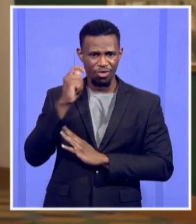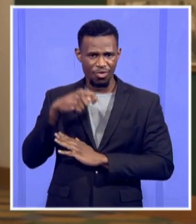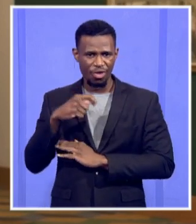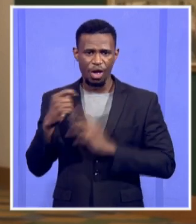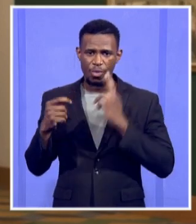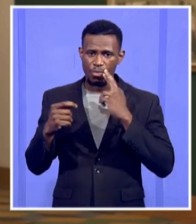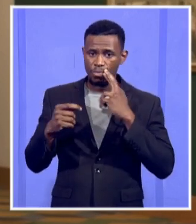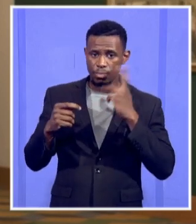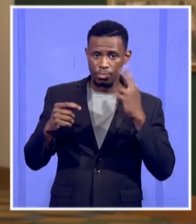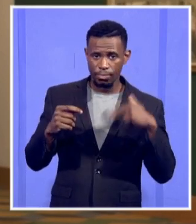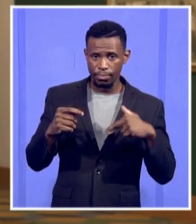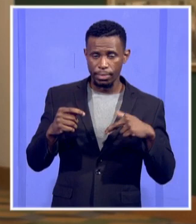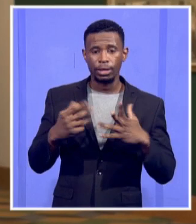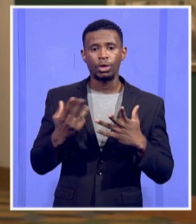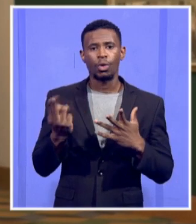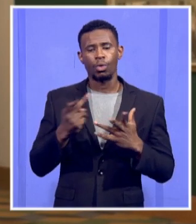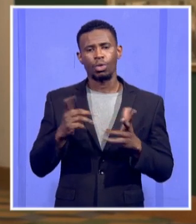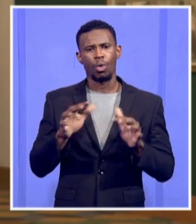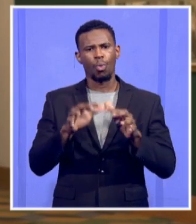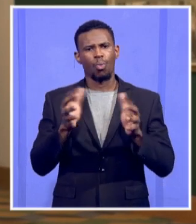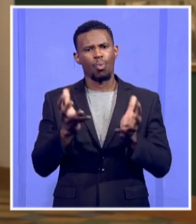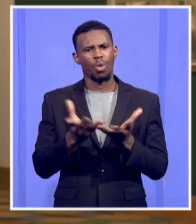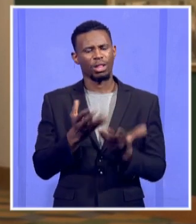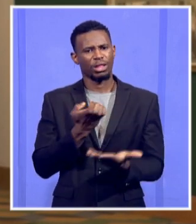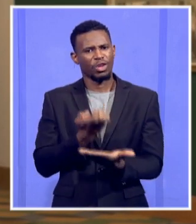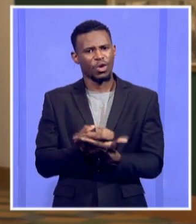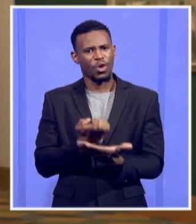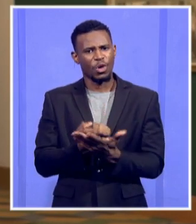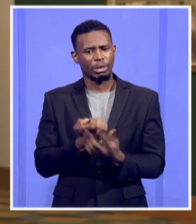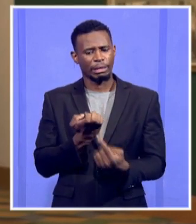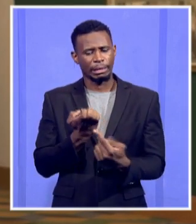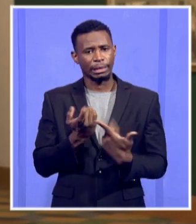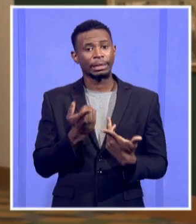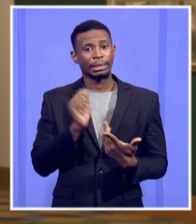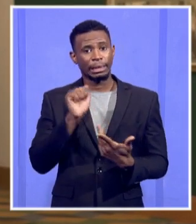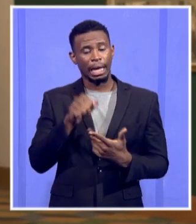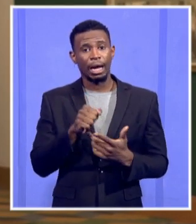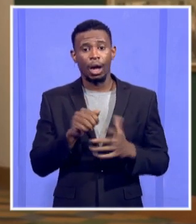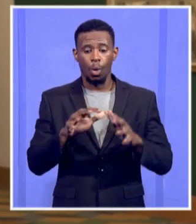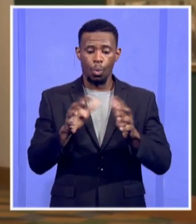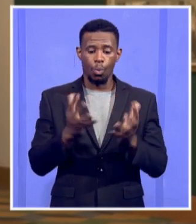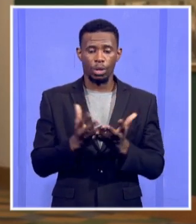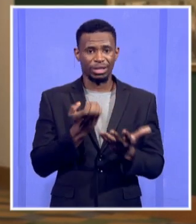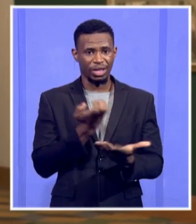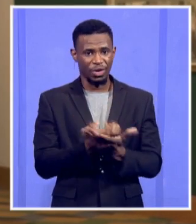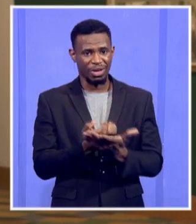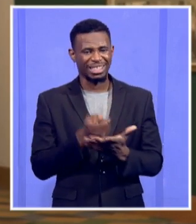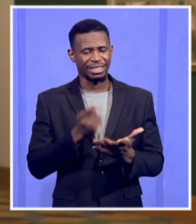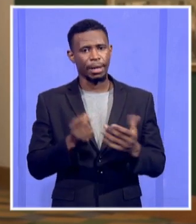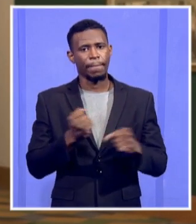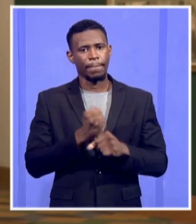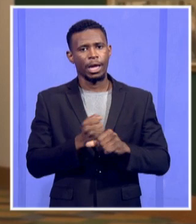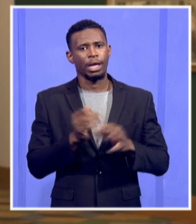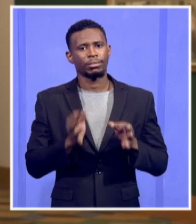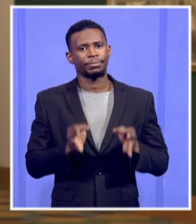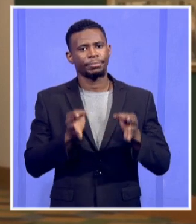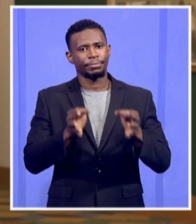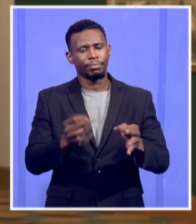the global economy that is kind of derailing implementation of all agreements taken